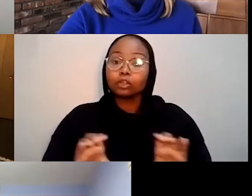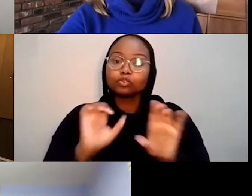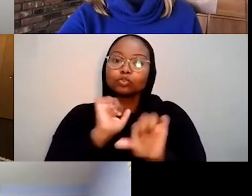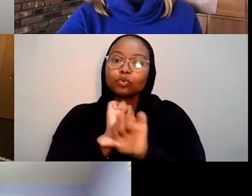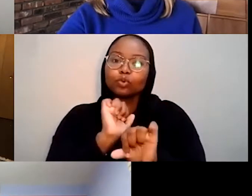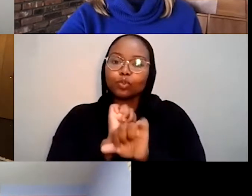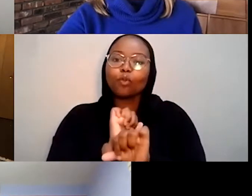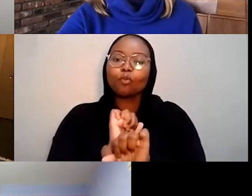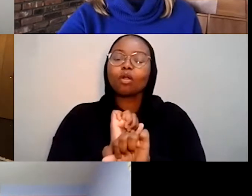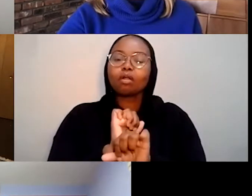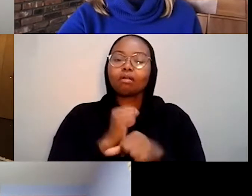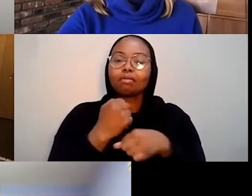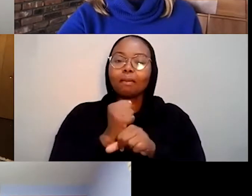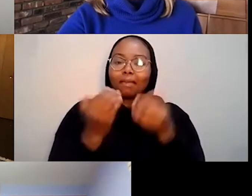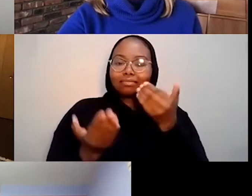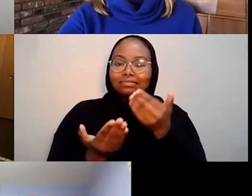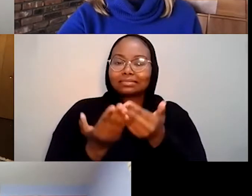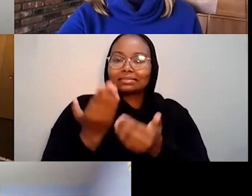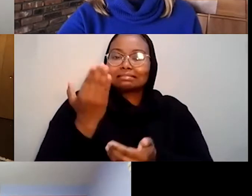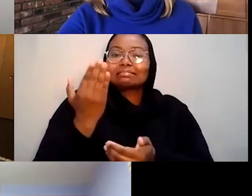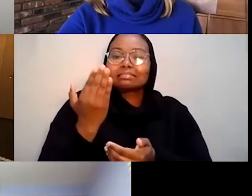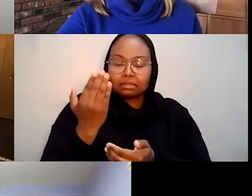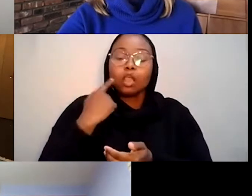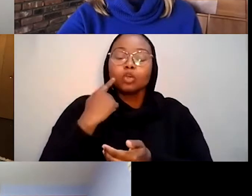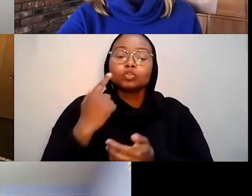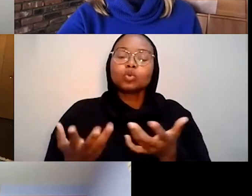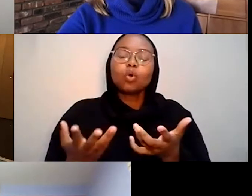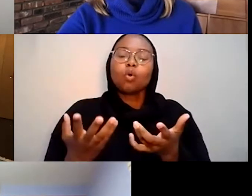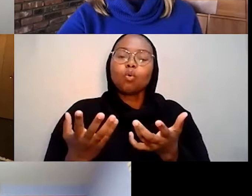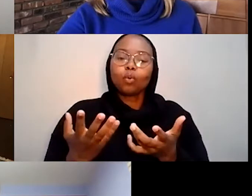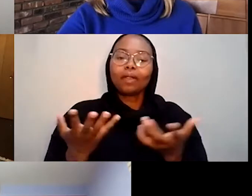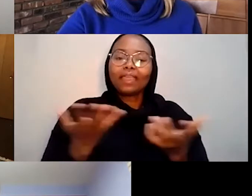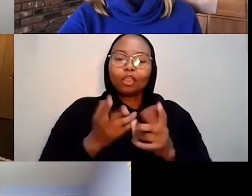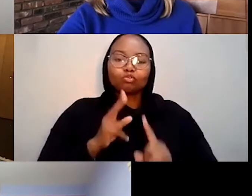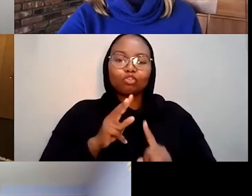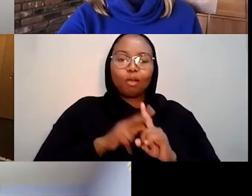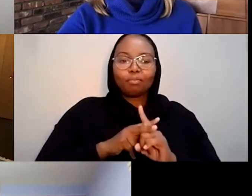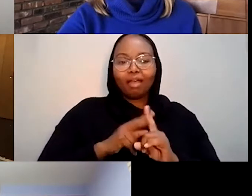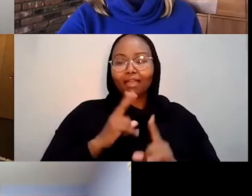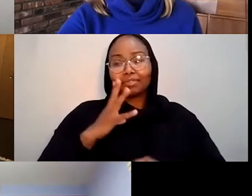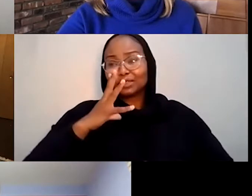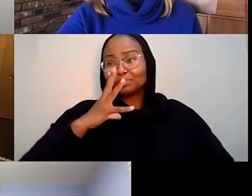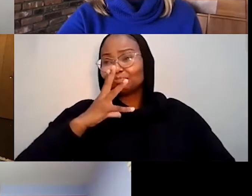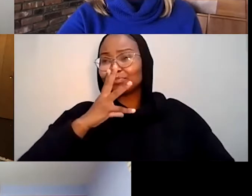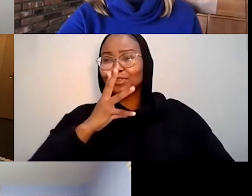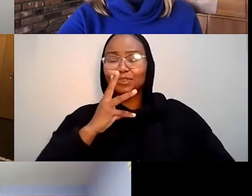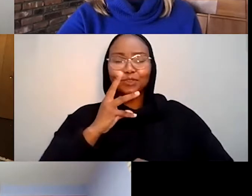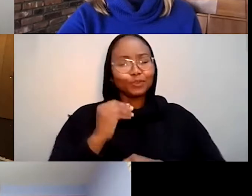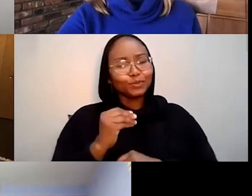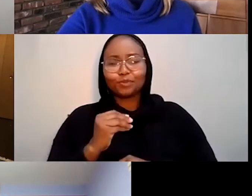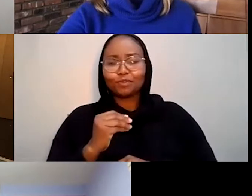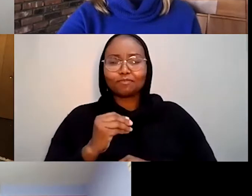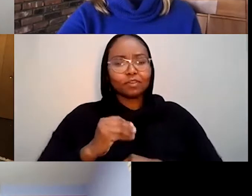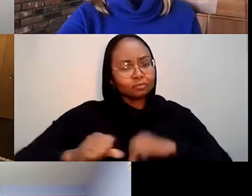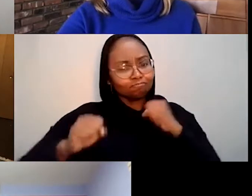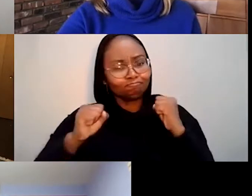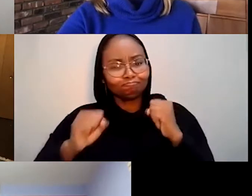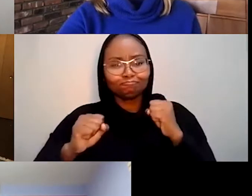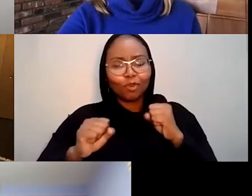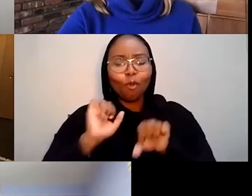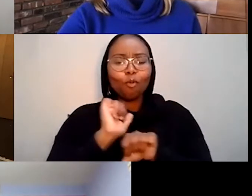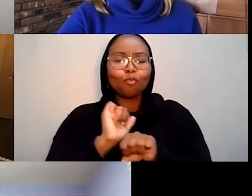those hard things and those burdens. And we are here to apply a beautiful balm to heal what hurts in this